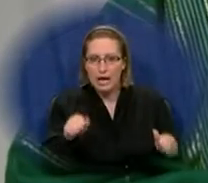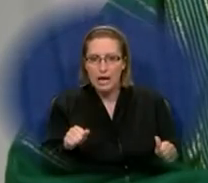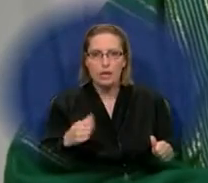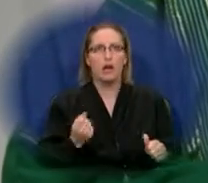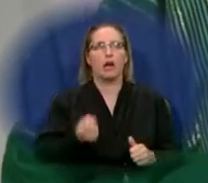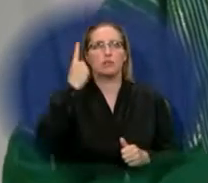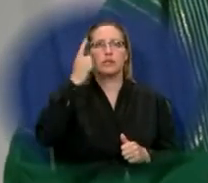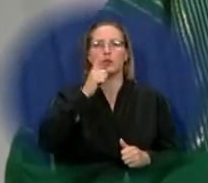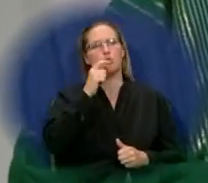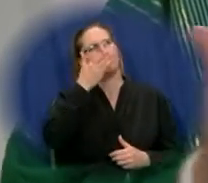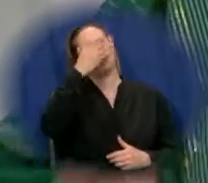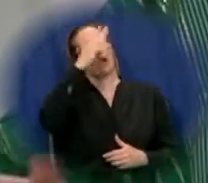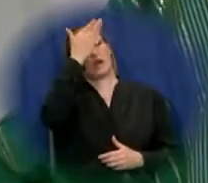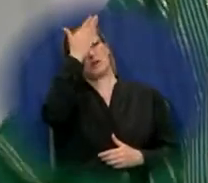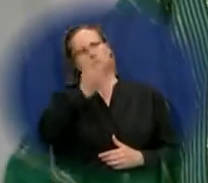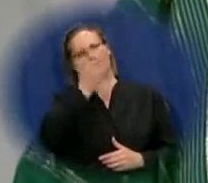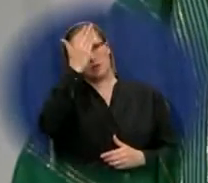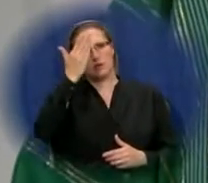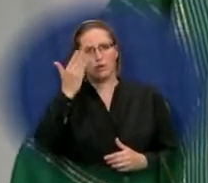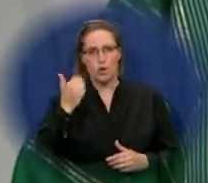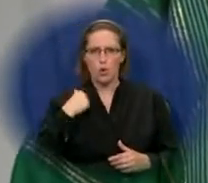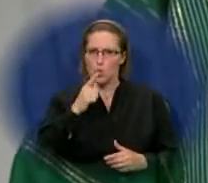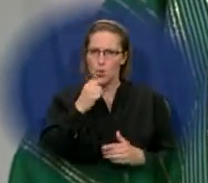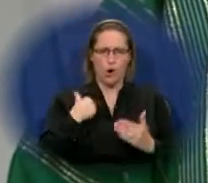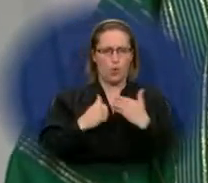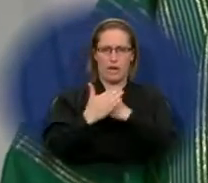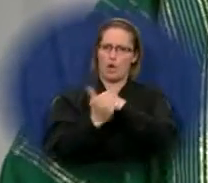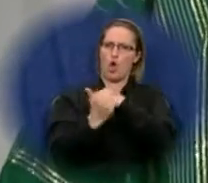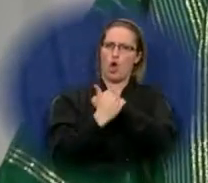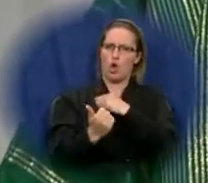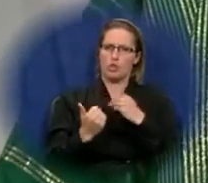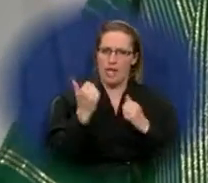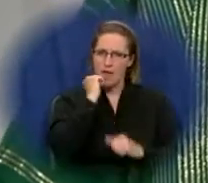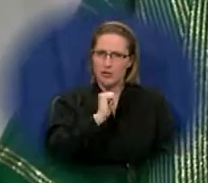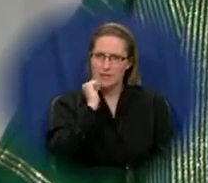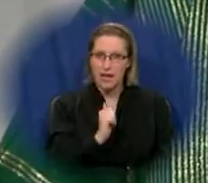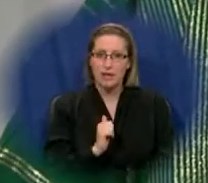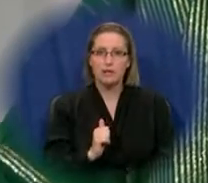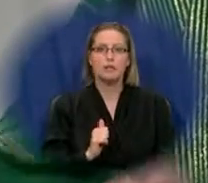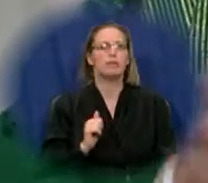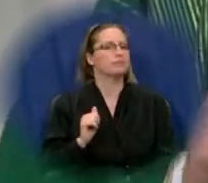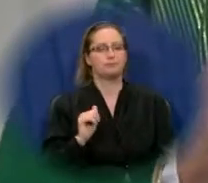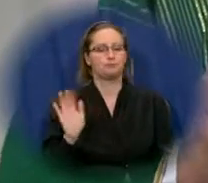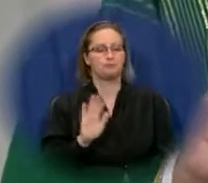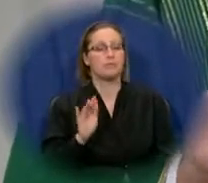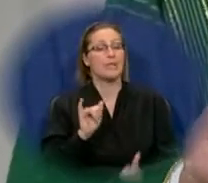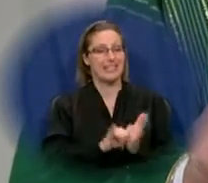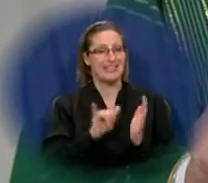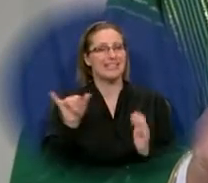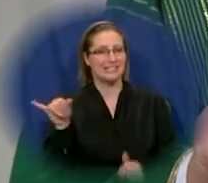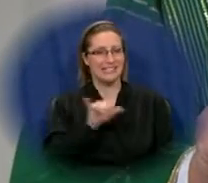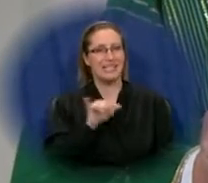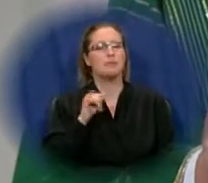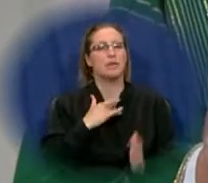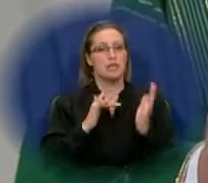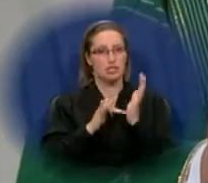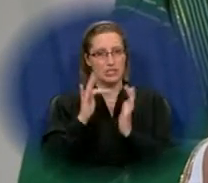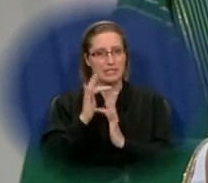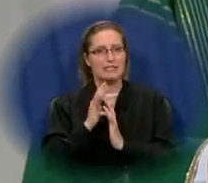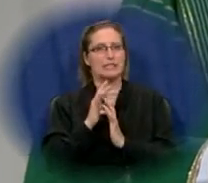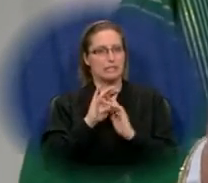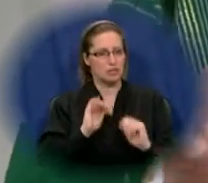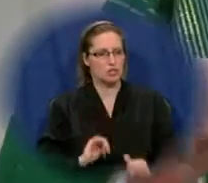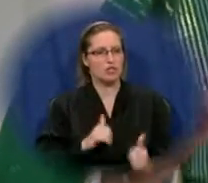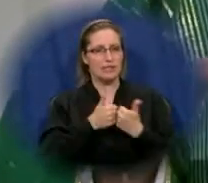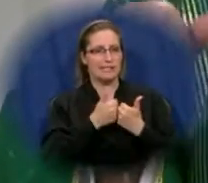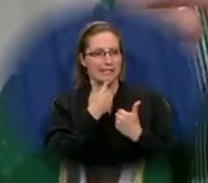God is and who we are called to be each and every day. And so it's Jesus stretching that room to grow and challenging it,